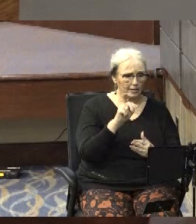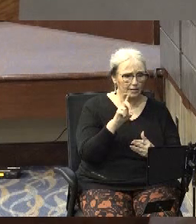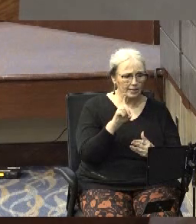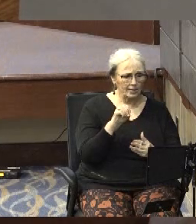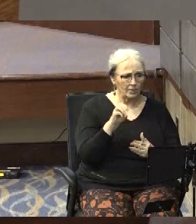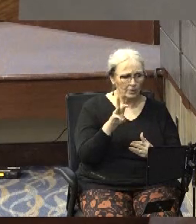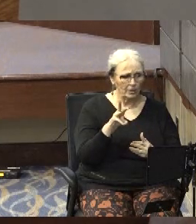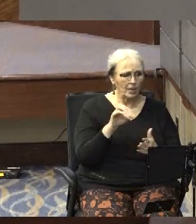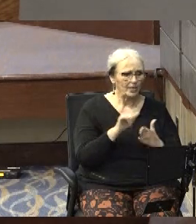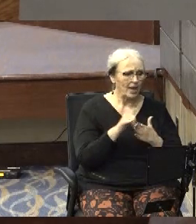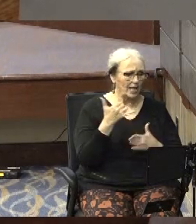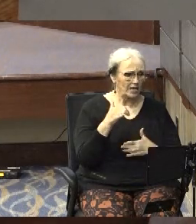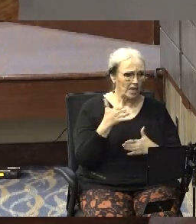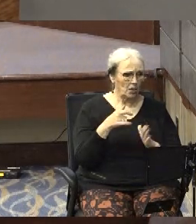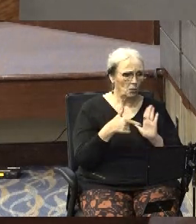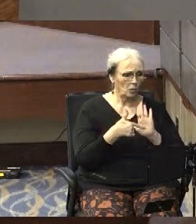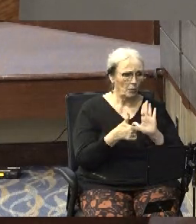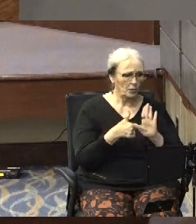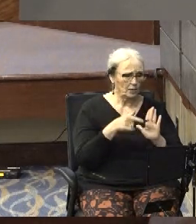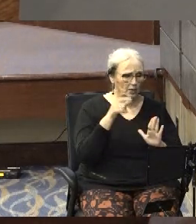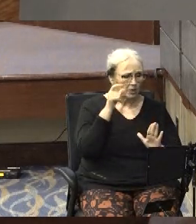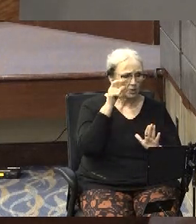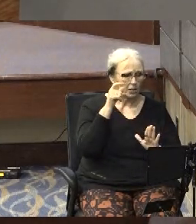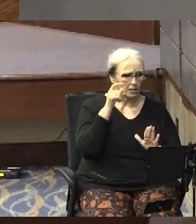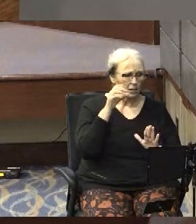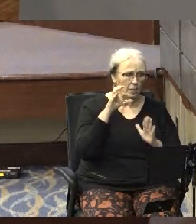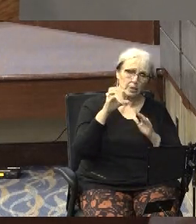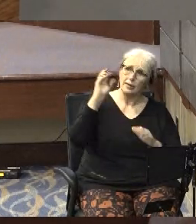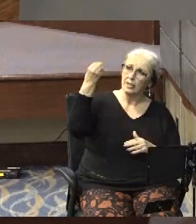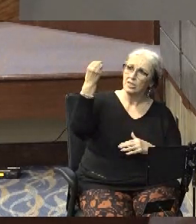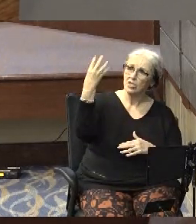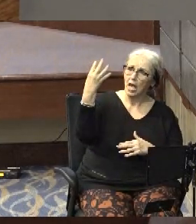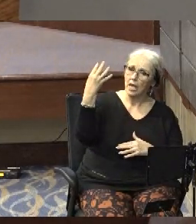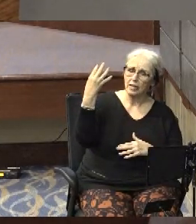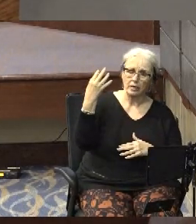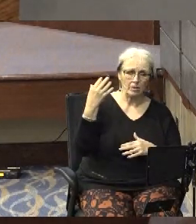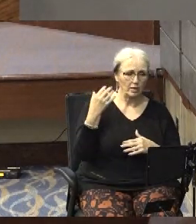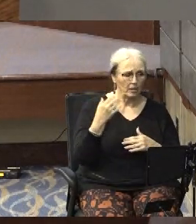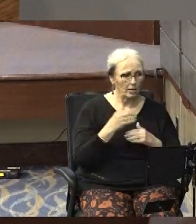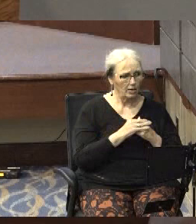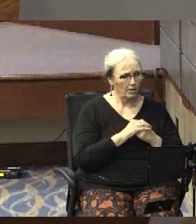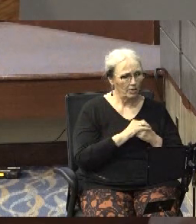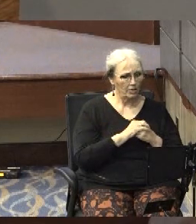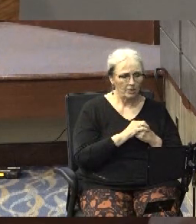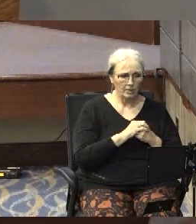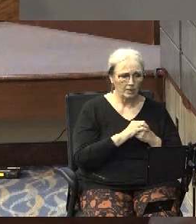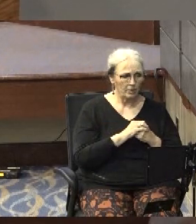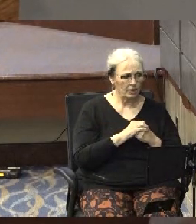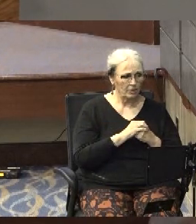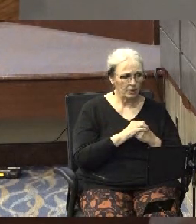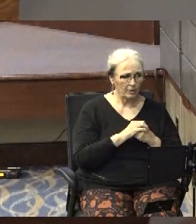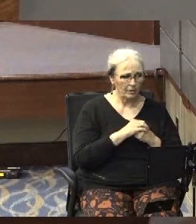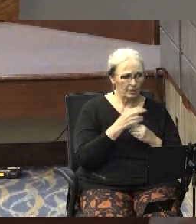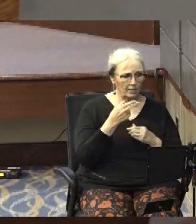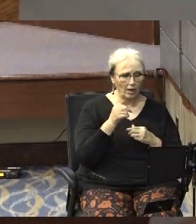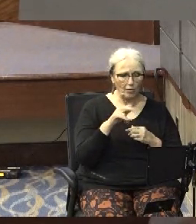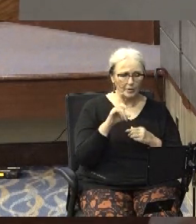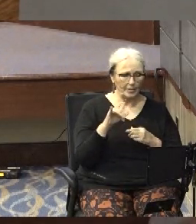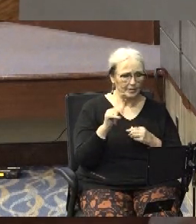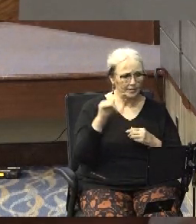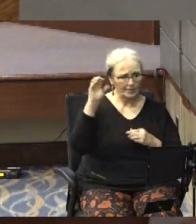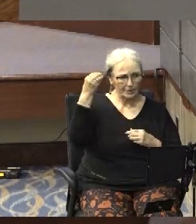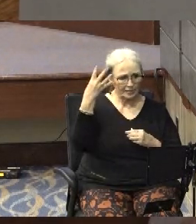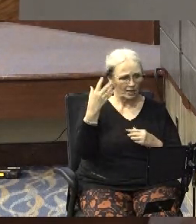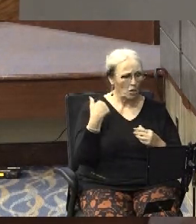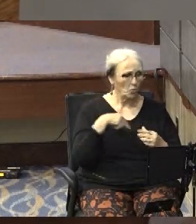me, that yellow represents the sun. I mean, wonderful opportunity to harness the sun. And I think we need to